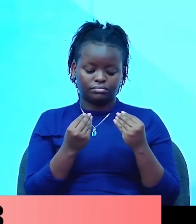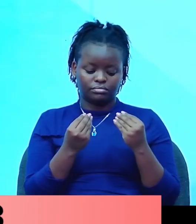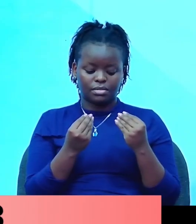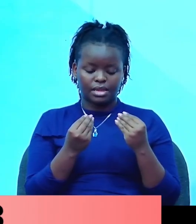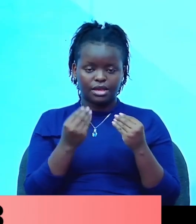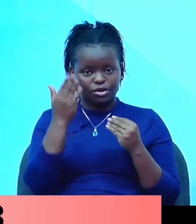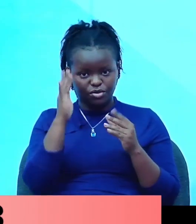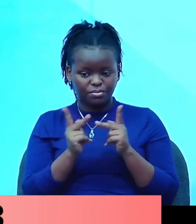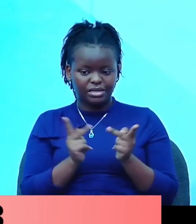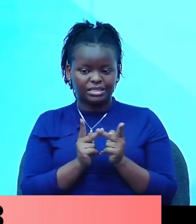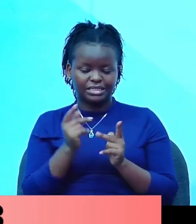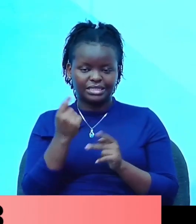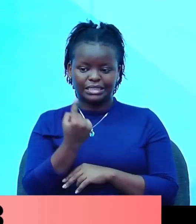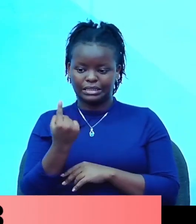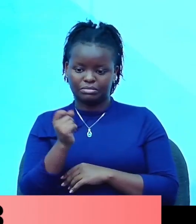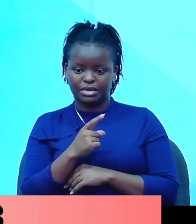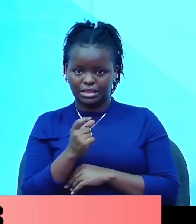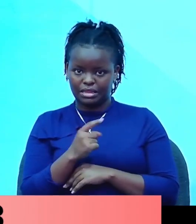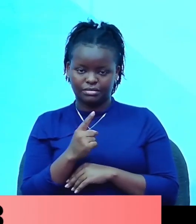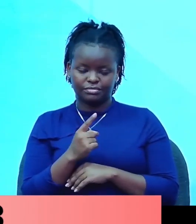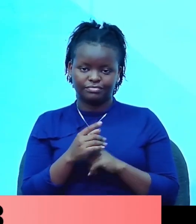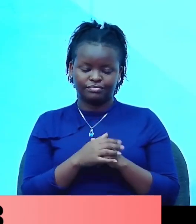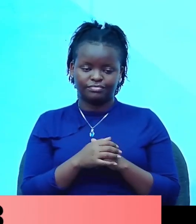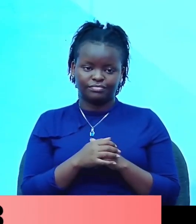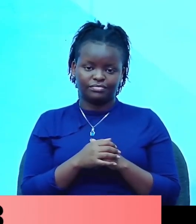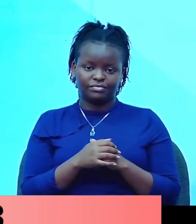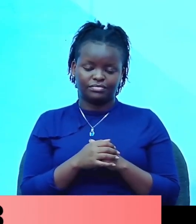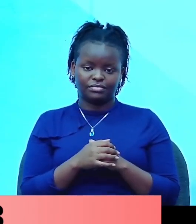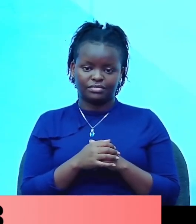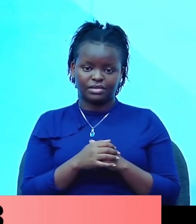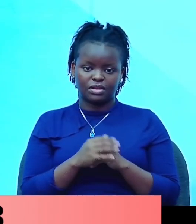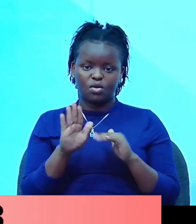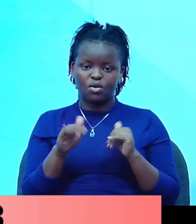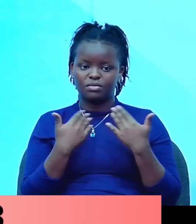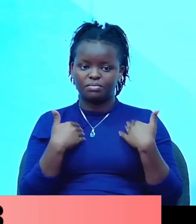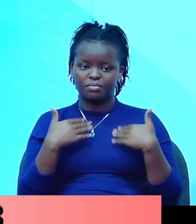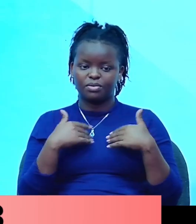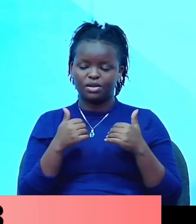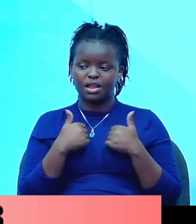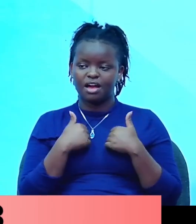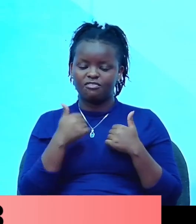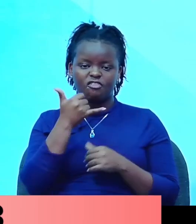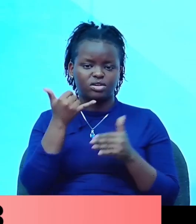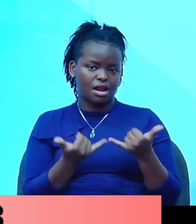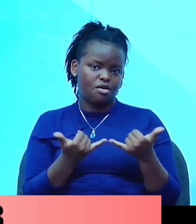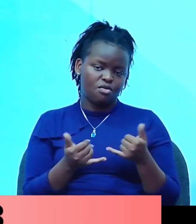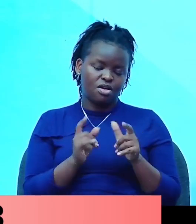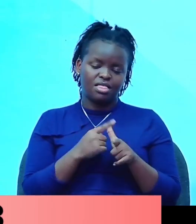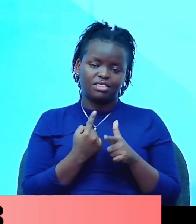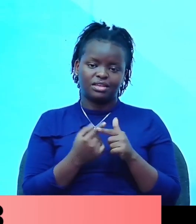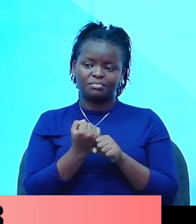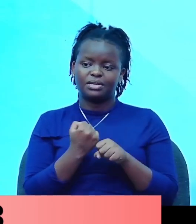month you can just send using your phone, and almost everybody has a phone right now. Then it makes life a lot easier